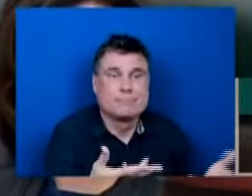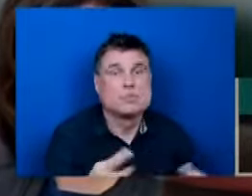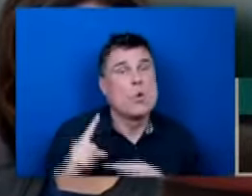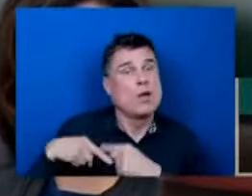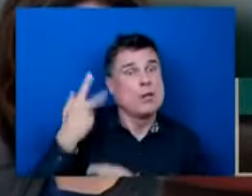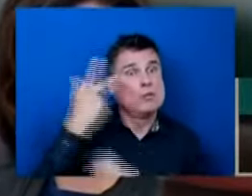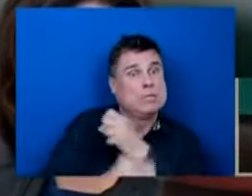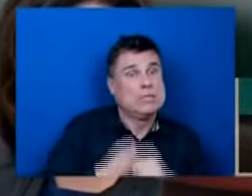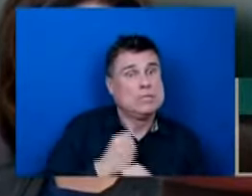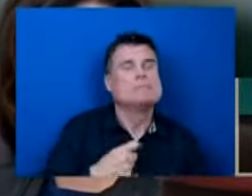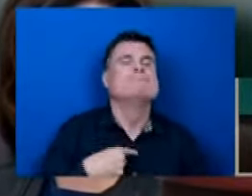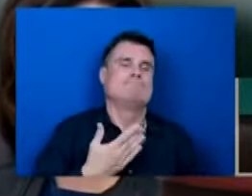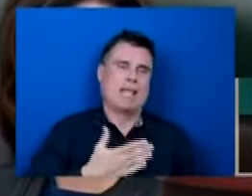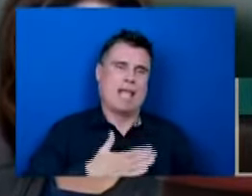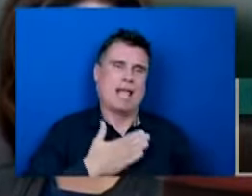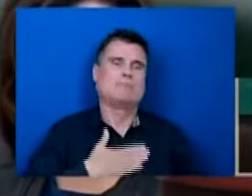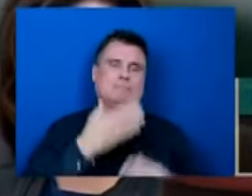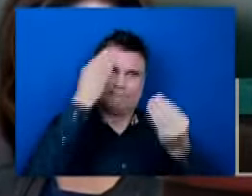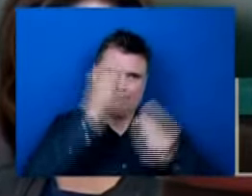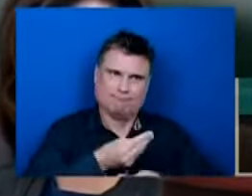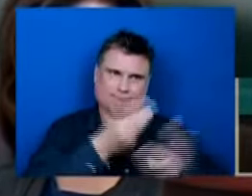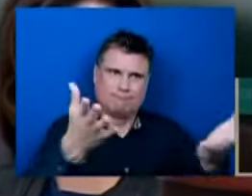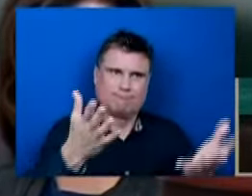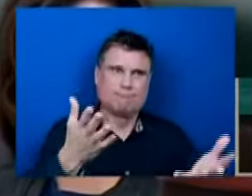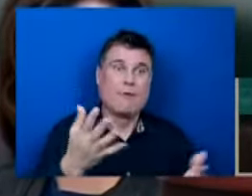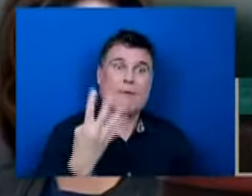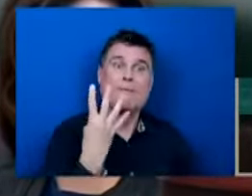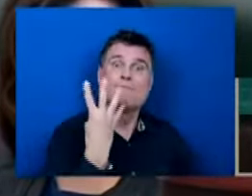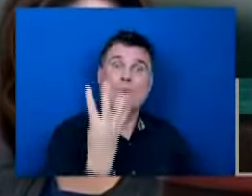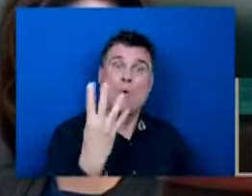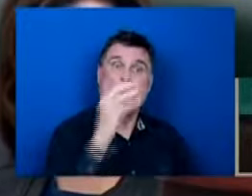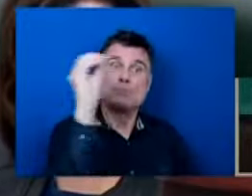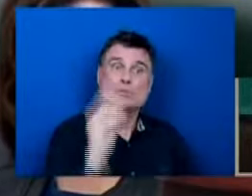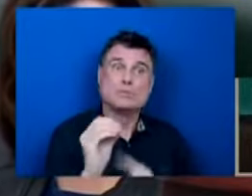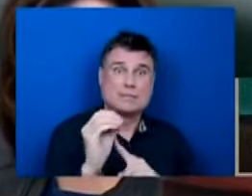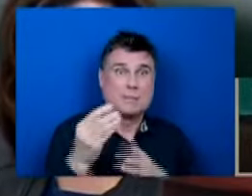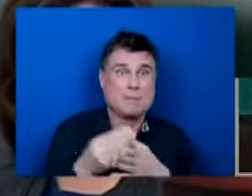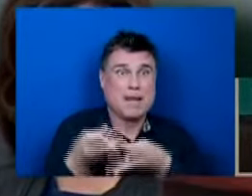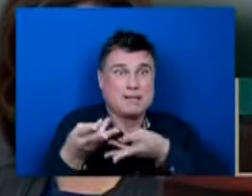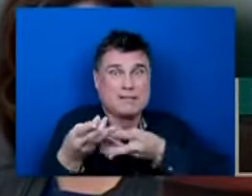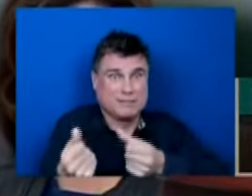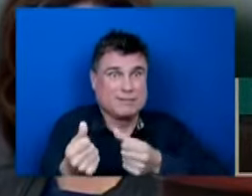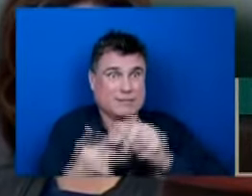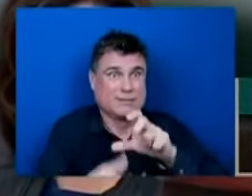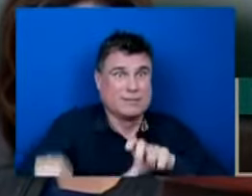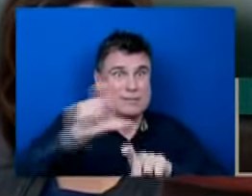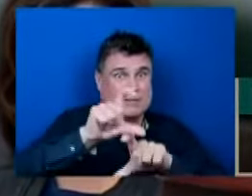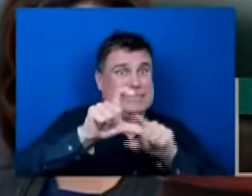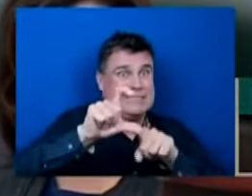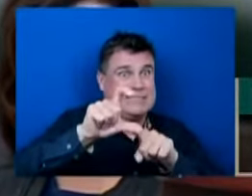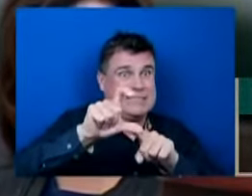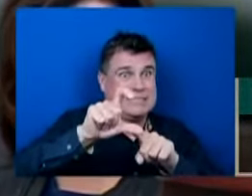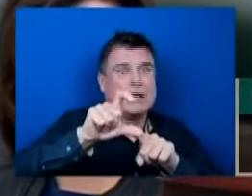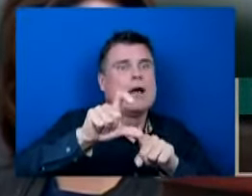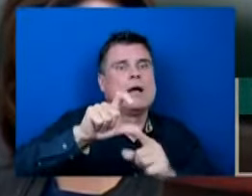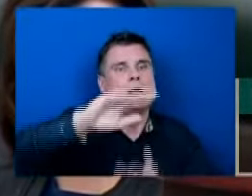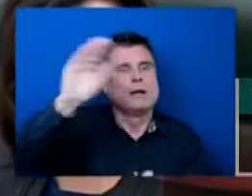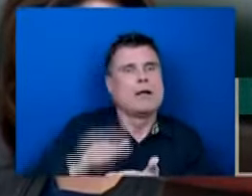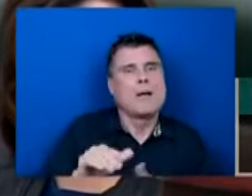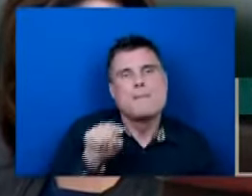4% annual operating spending increase down to less than 0.5% per year. And if we exclude health